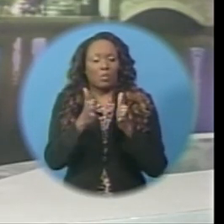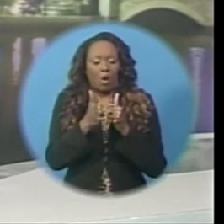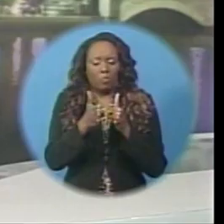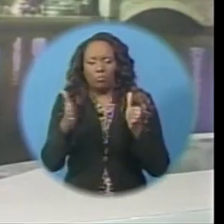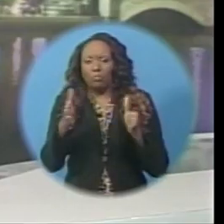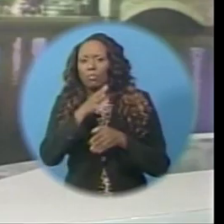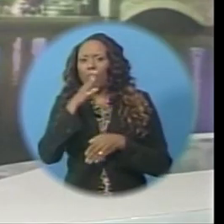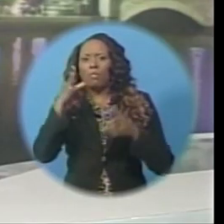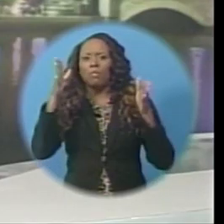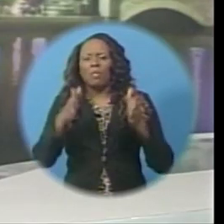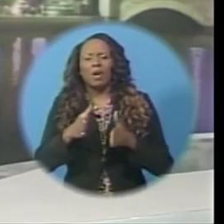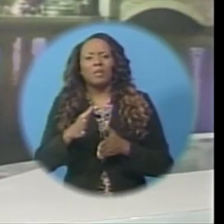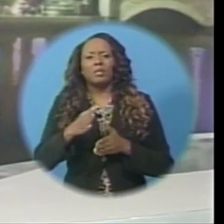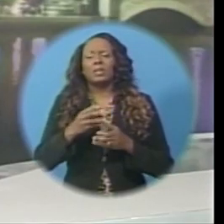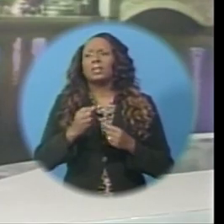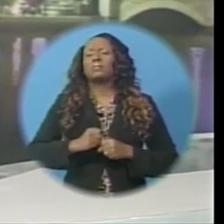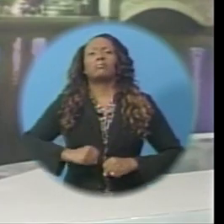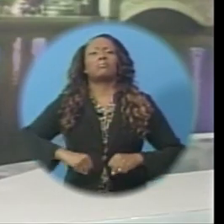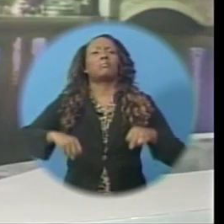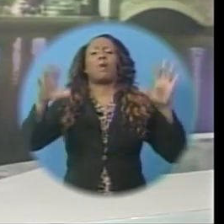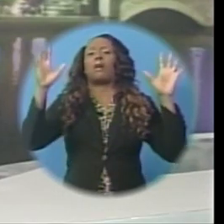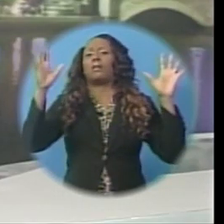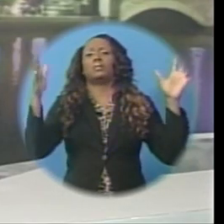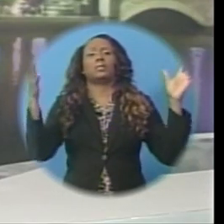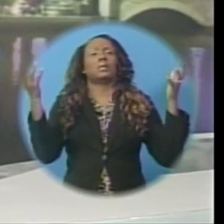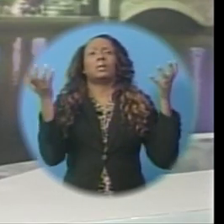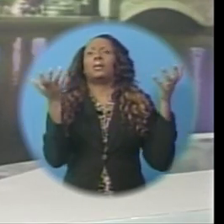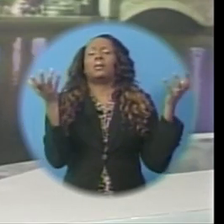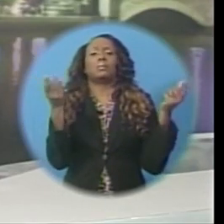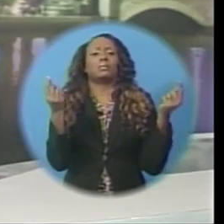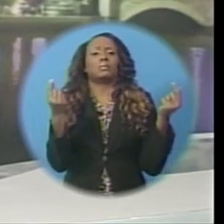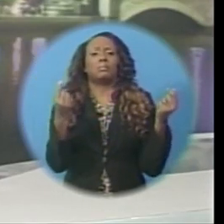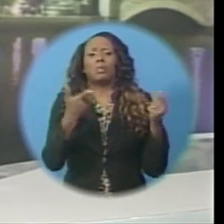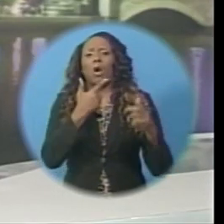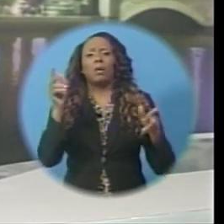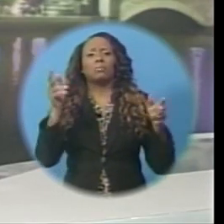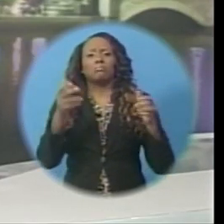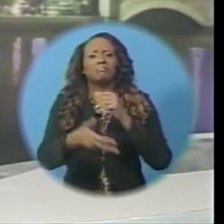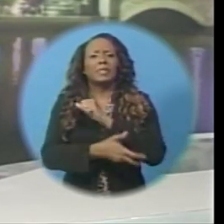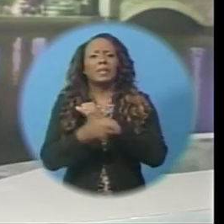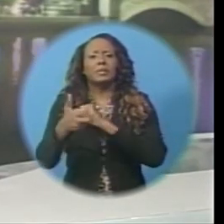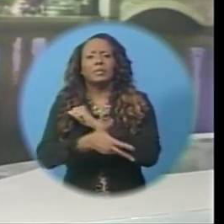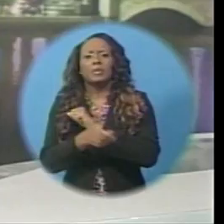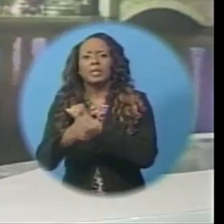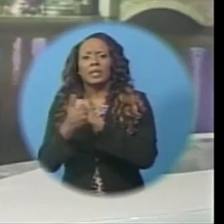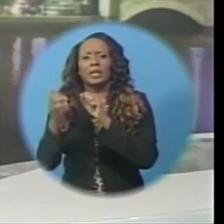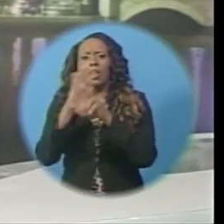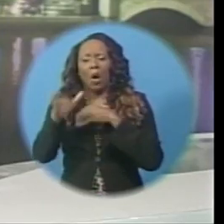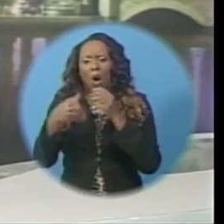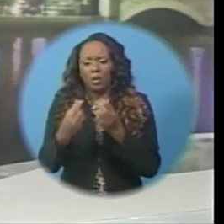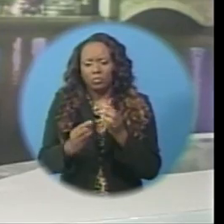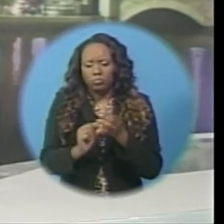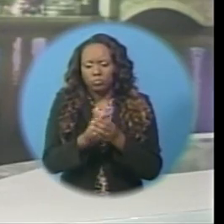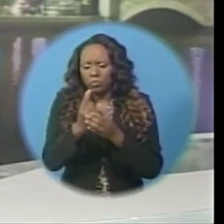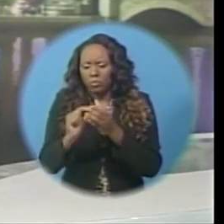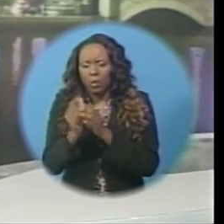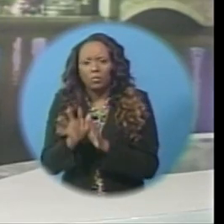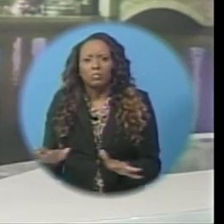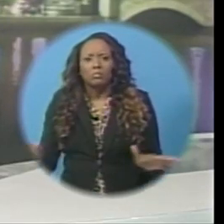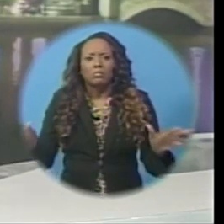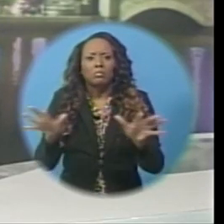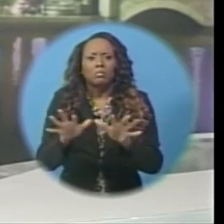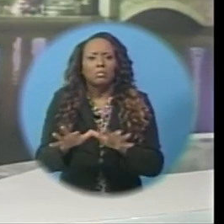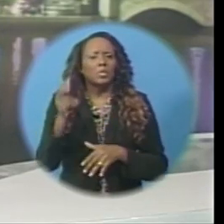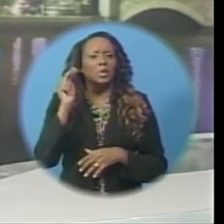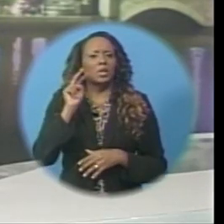medium-sized farmers are at their wits' end with thieves who are said to be the worst plague for the agricultural sector. They spoke to Denise